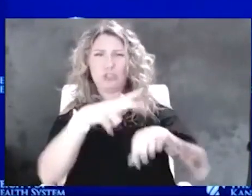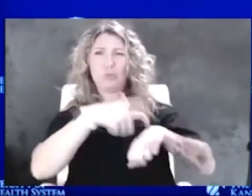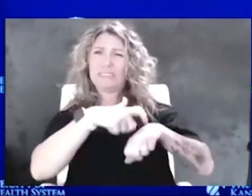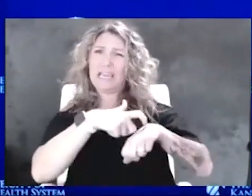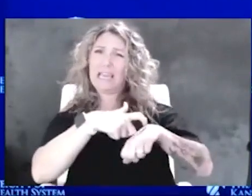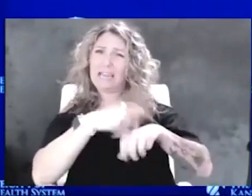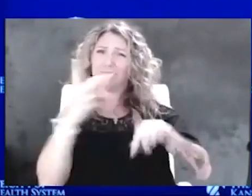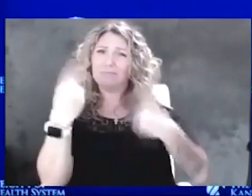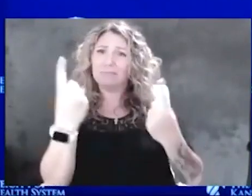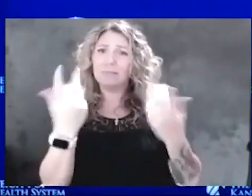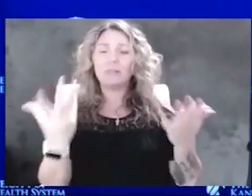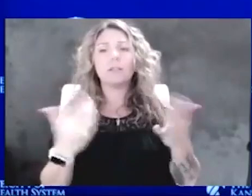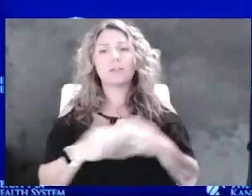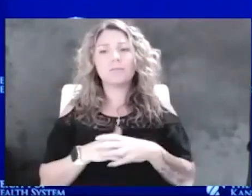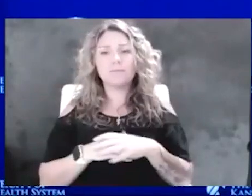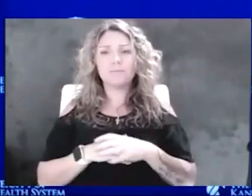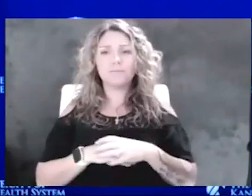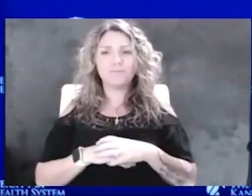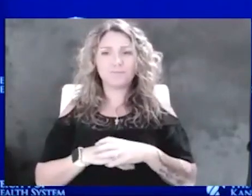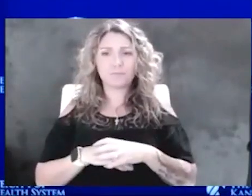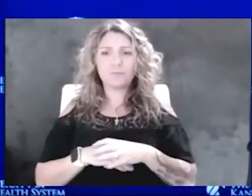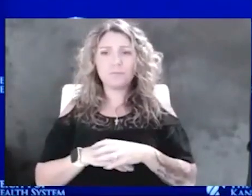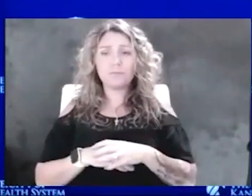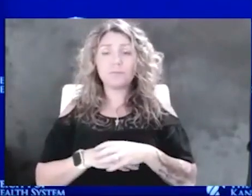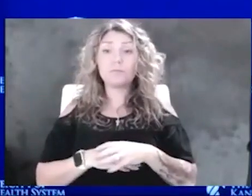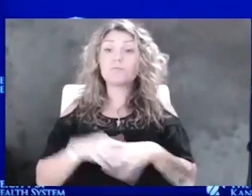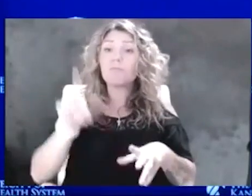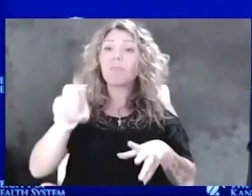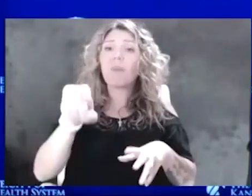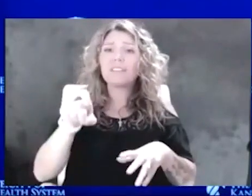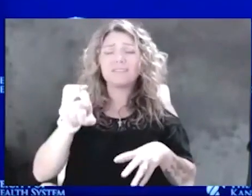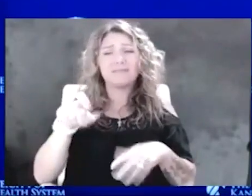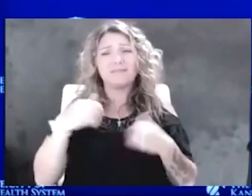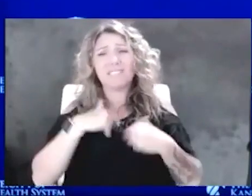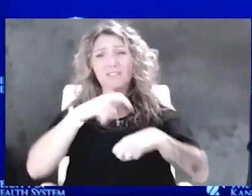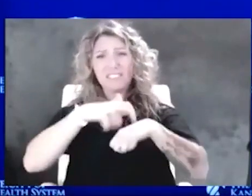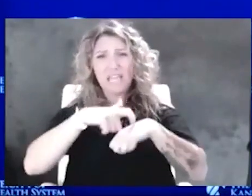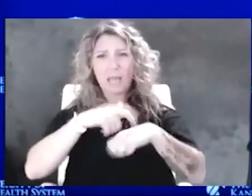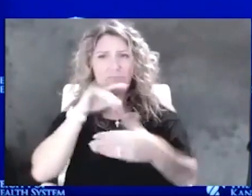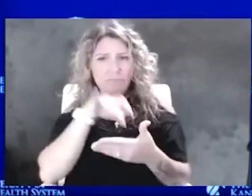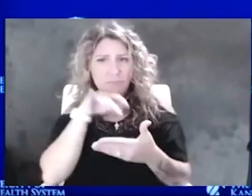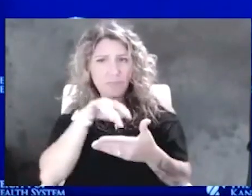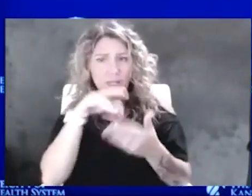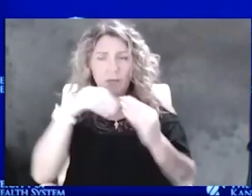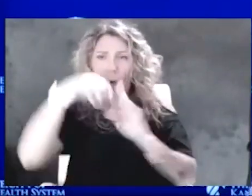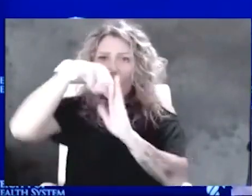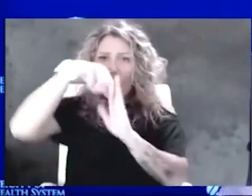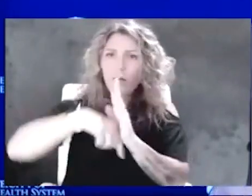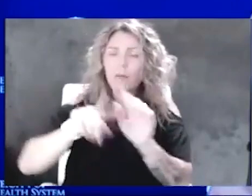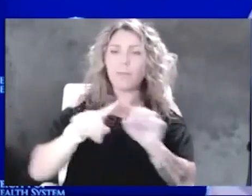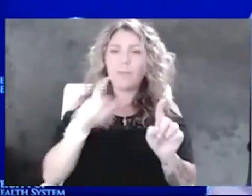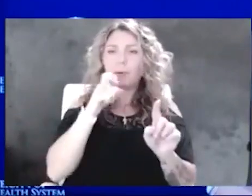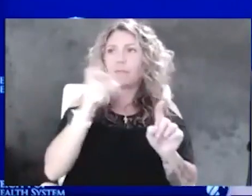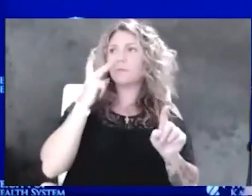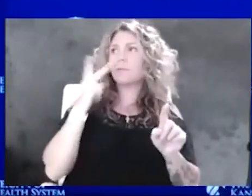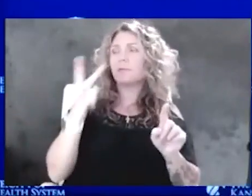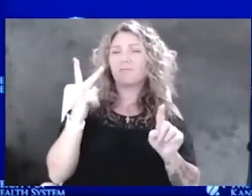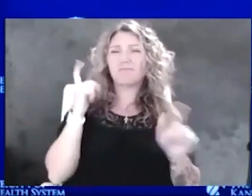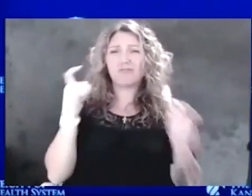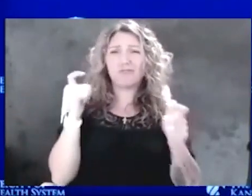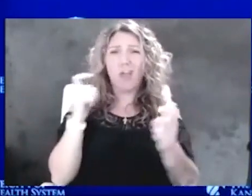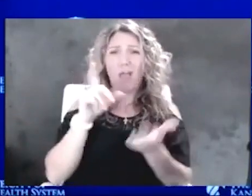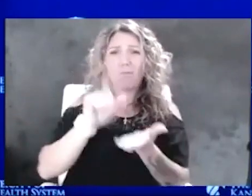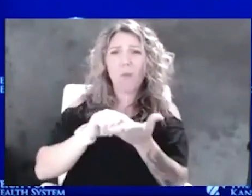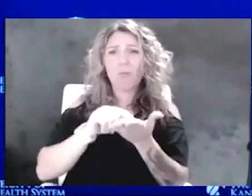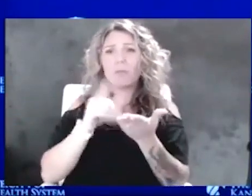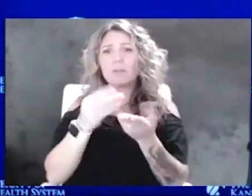that we do need that time factor in to really do that. But I haven't seen any large publications in those major